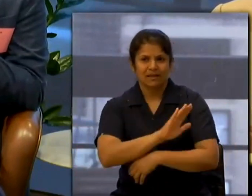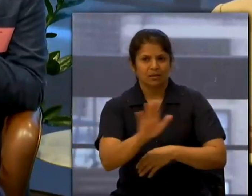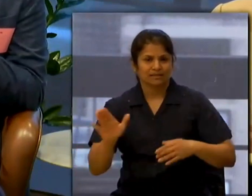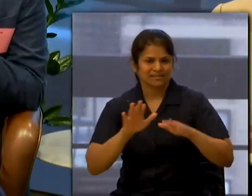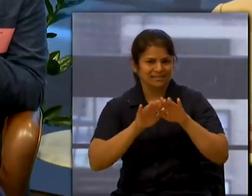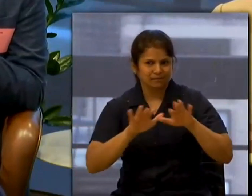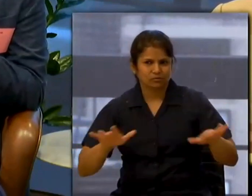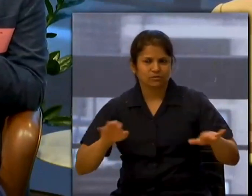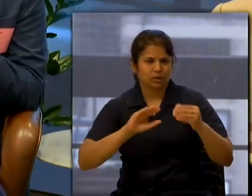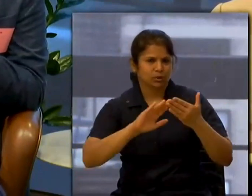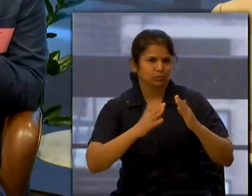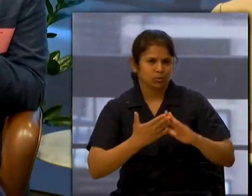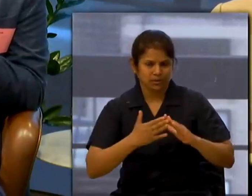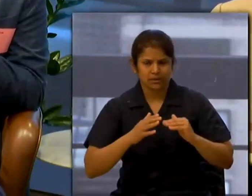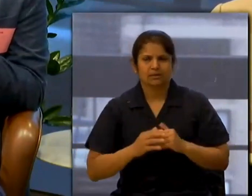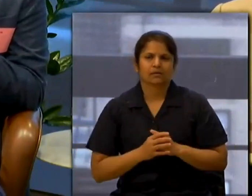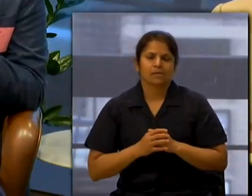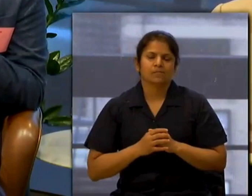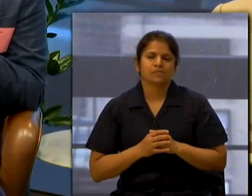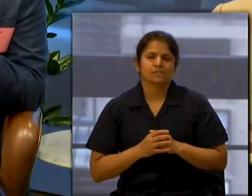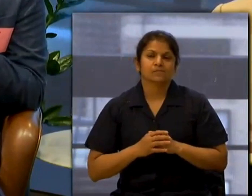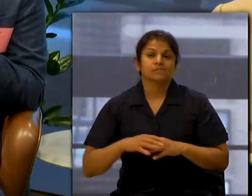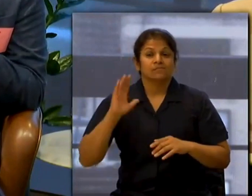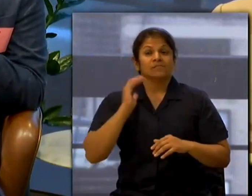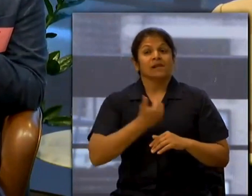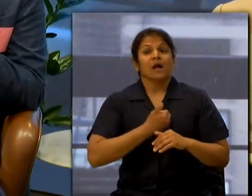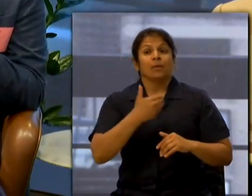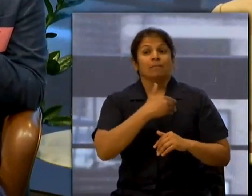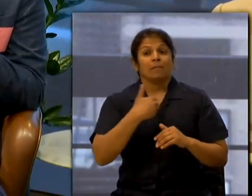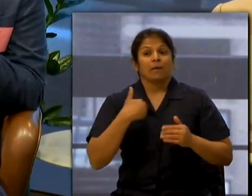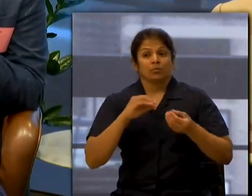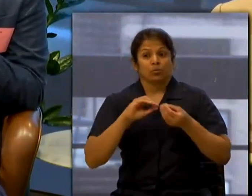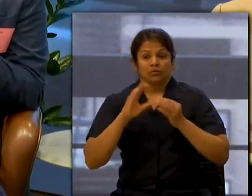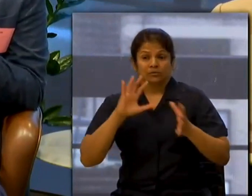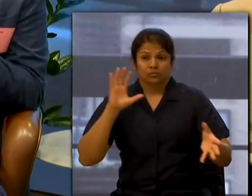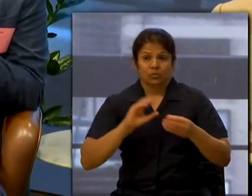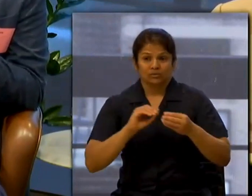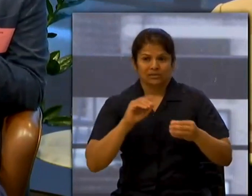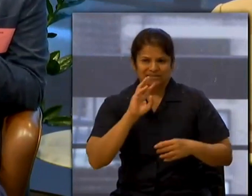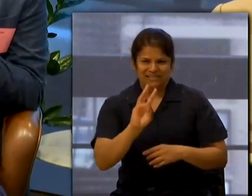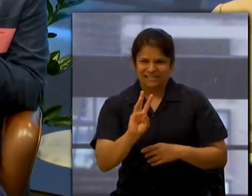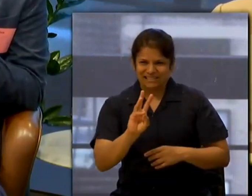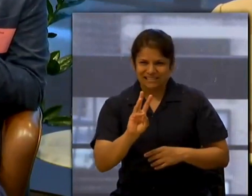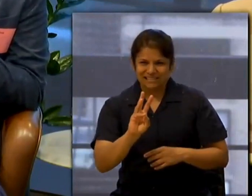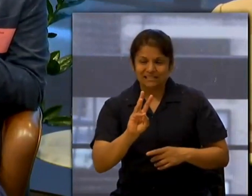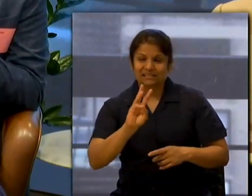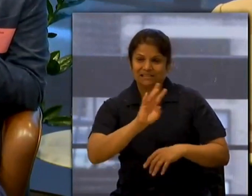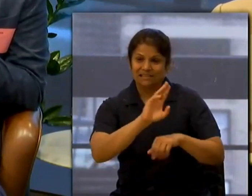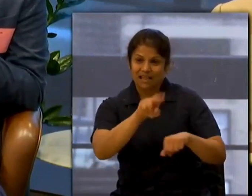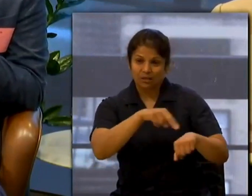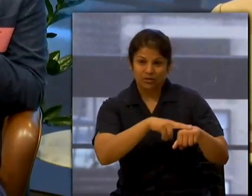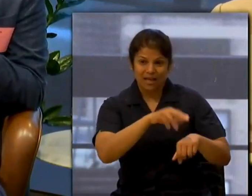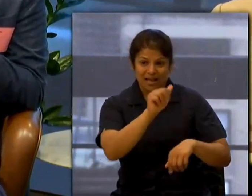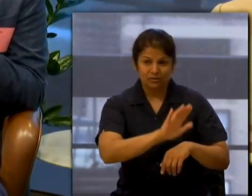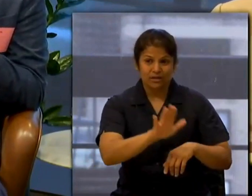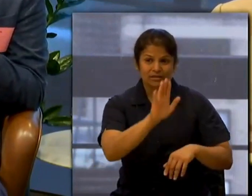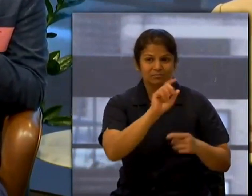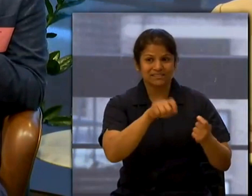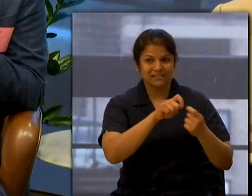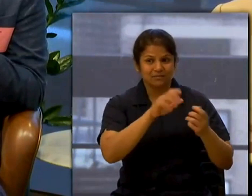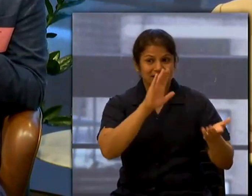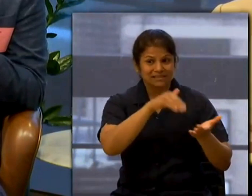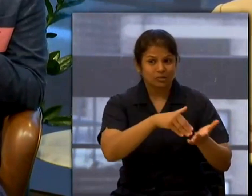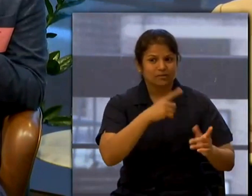Speaking of our member organizations, there are 6 of them: National Asian Pacific Center on Aging, National Caucus and Center on Black